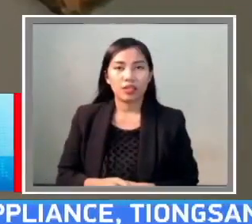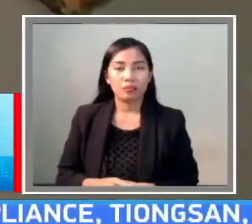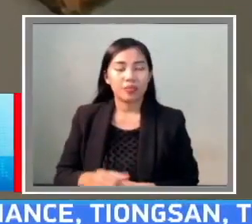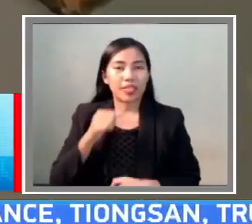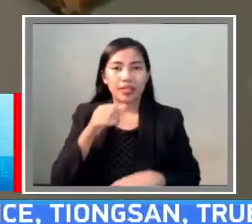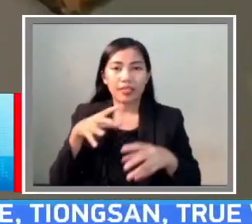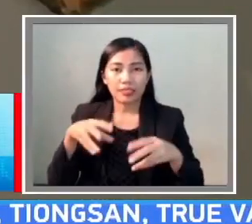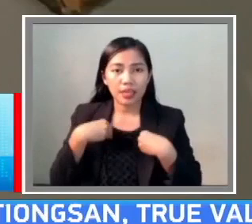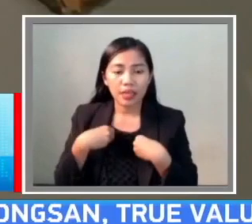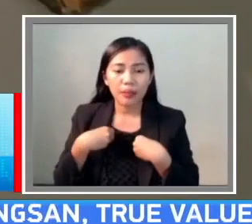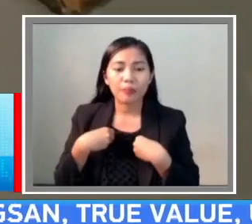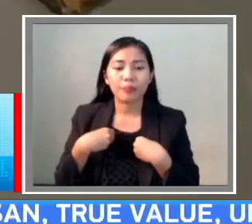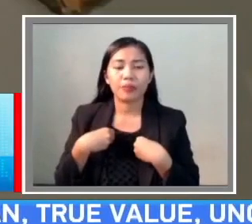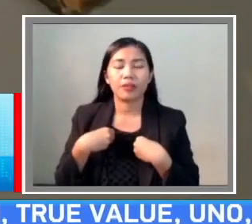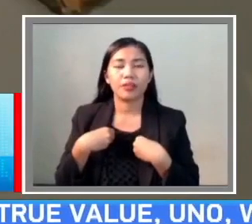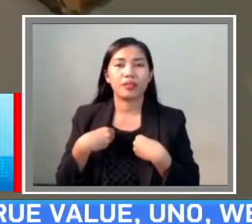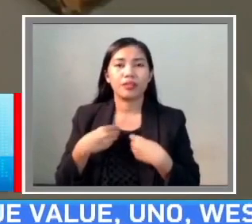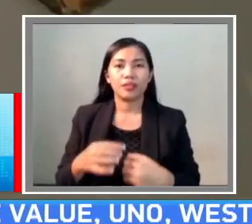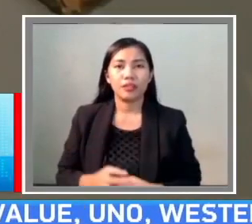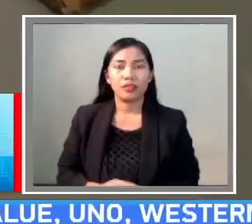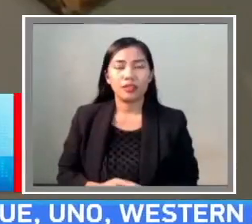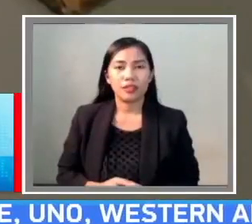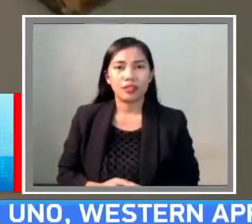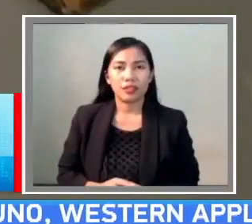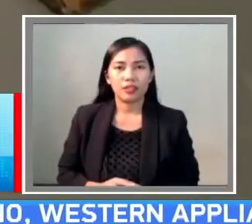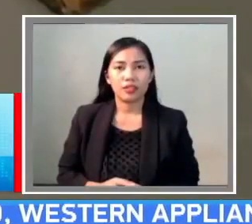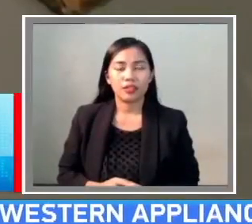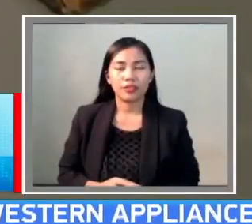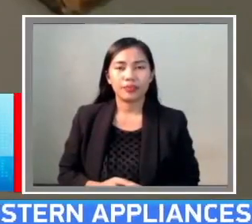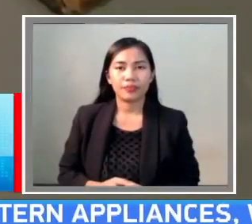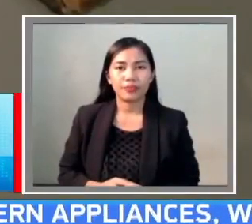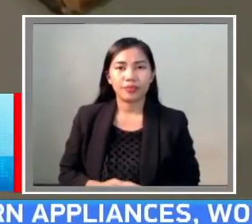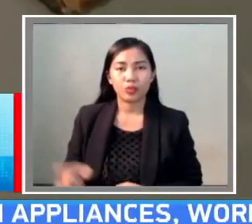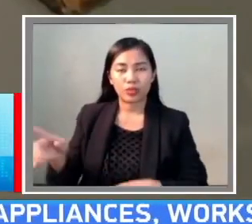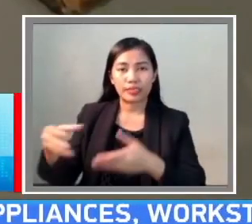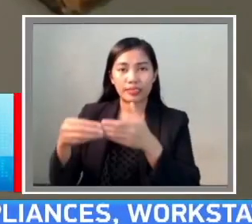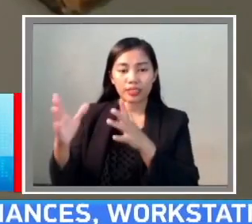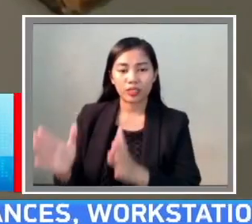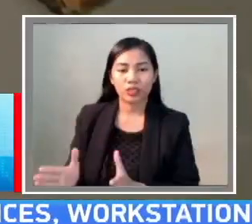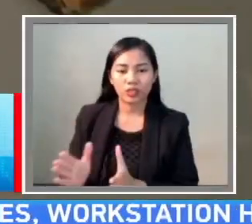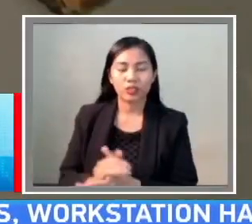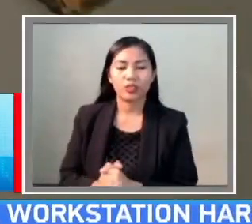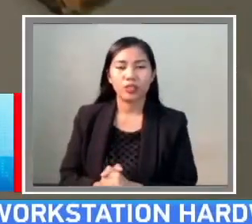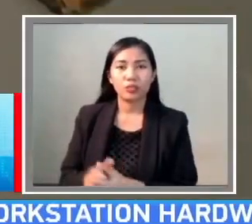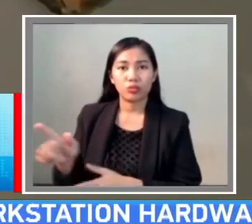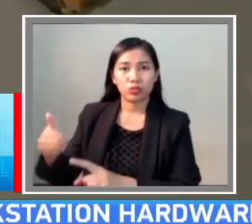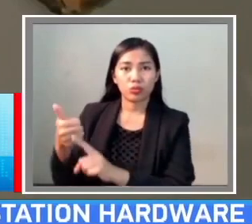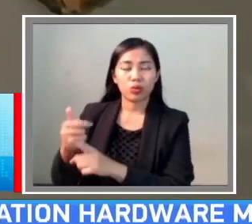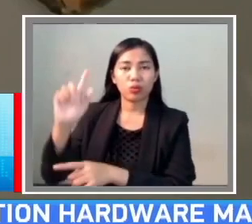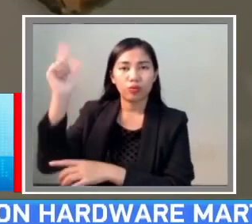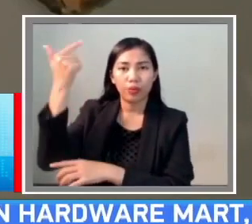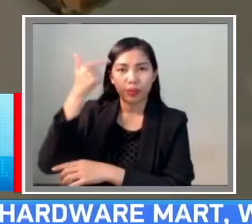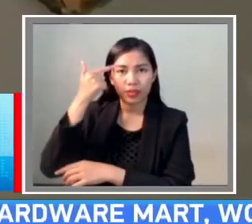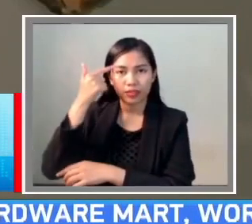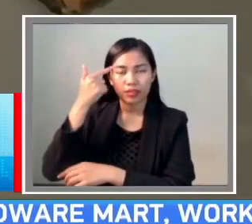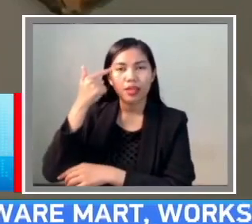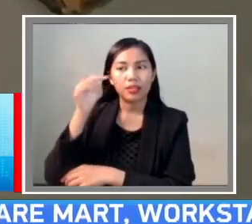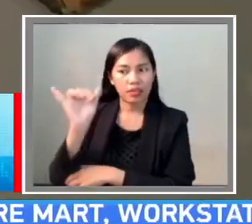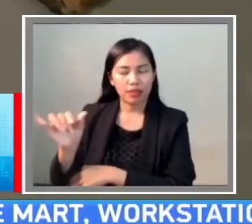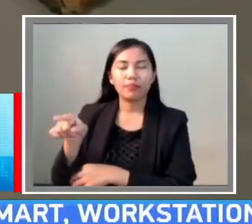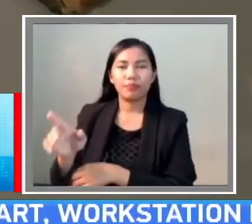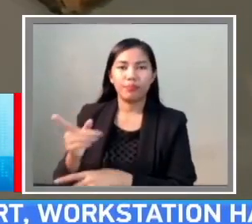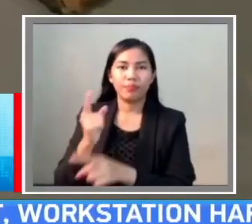thank the Timor-Leste leader on the actions taken by his government, because it is the right, you know, course of action.